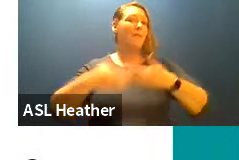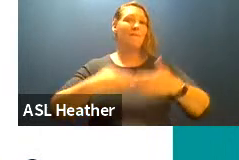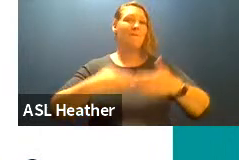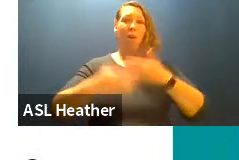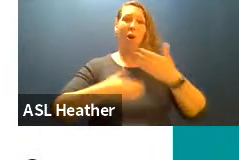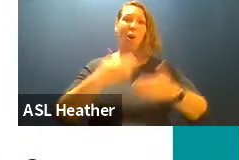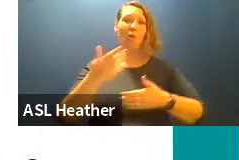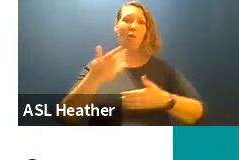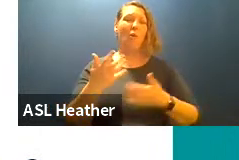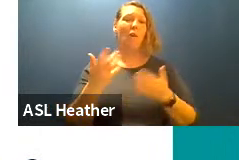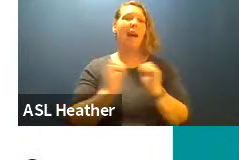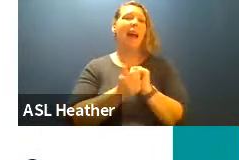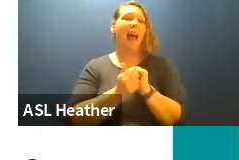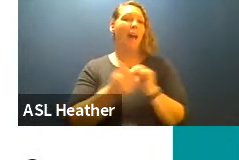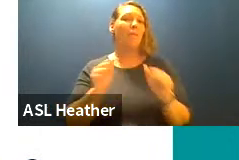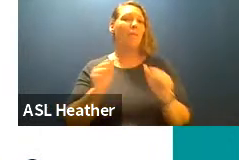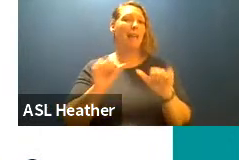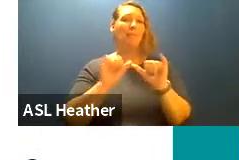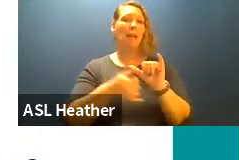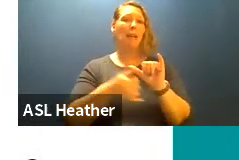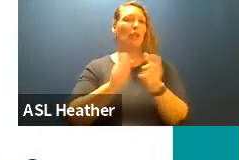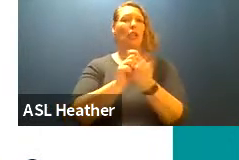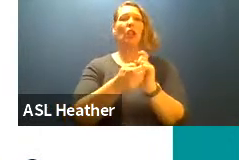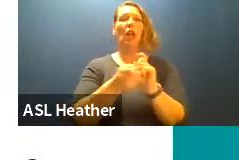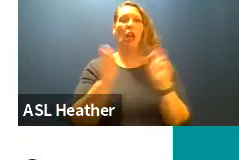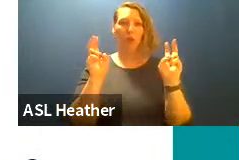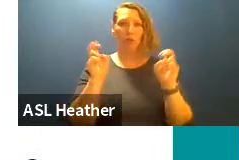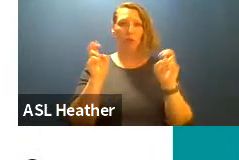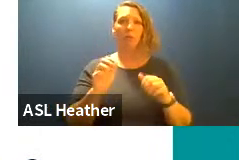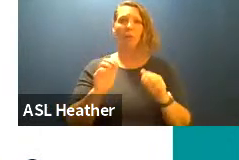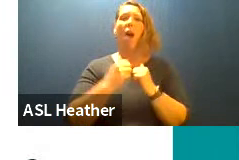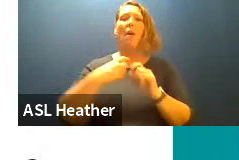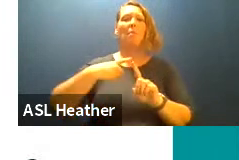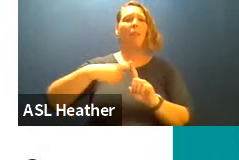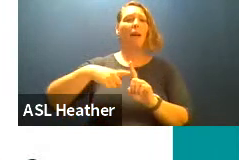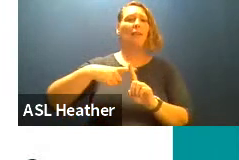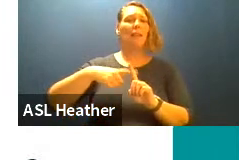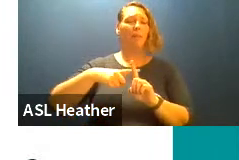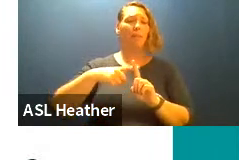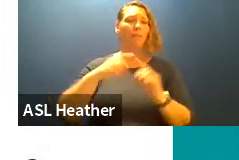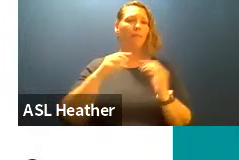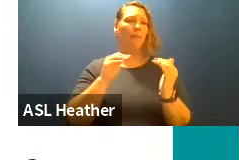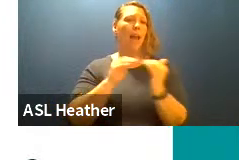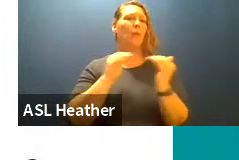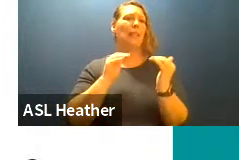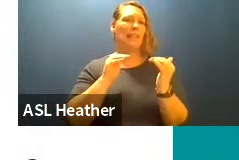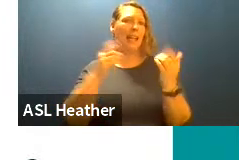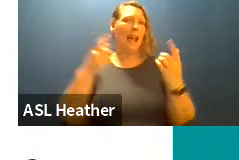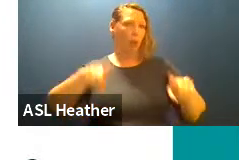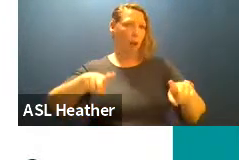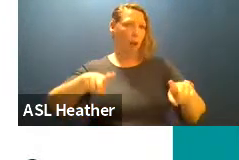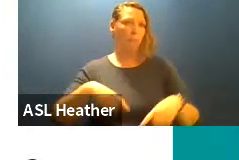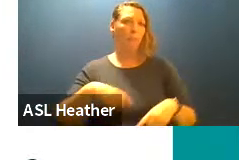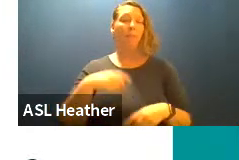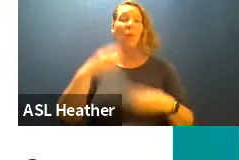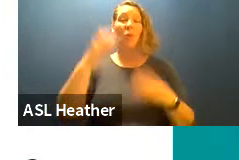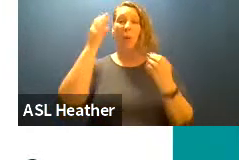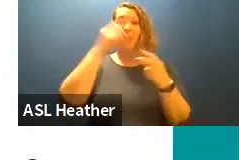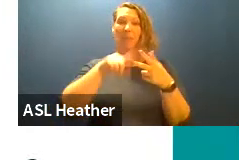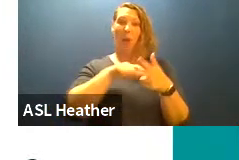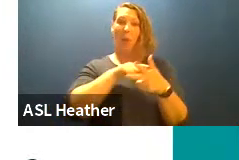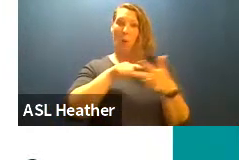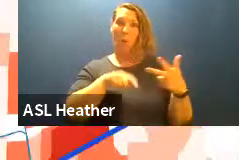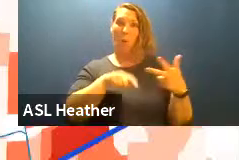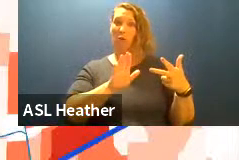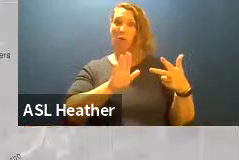you know, how we can measure change, how we can measure positive equity outcomes. So be thinking about that,